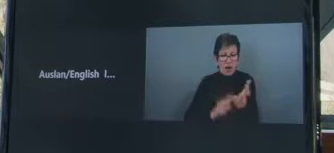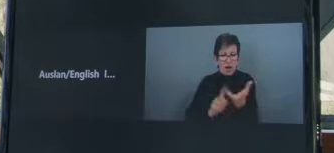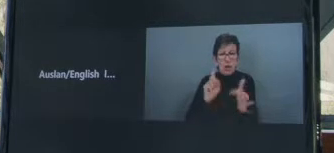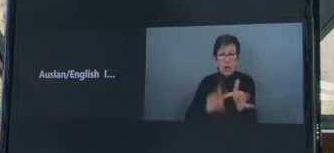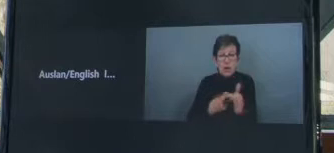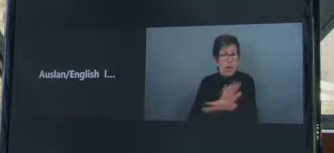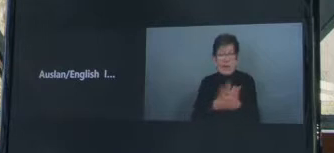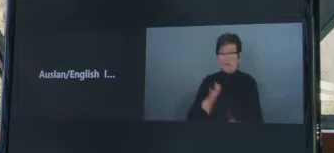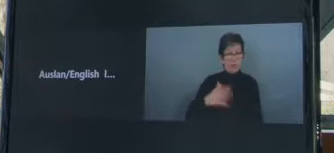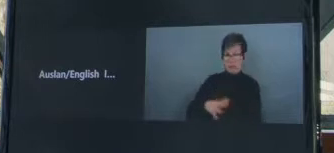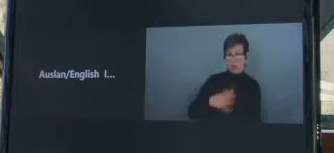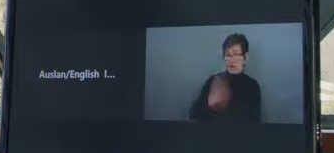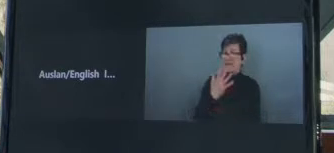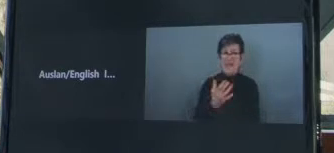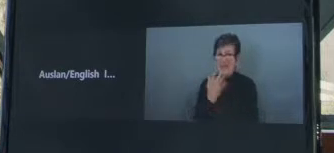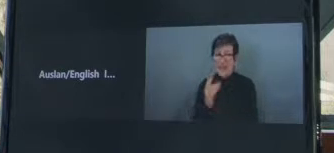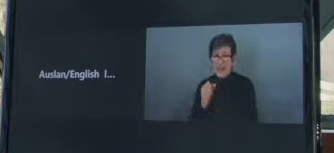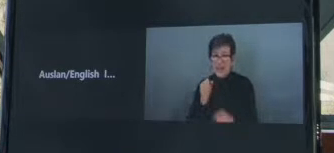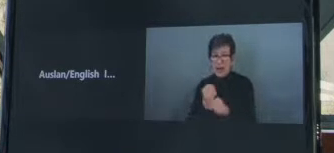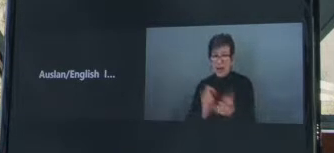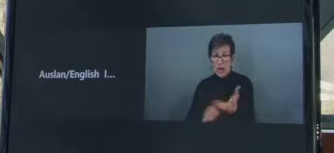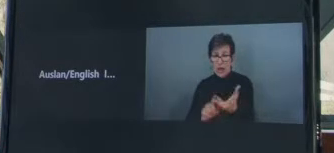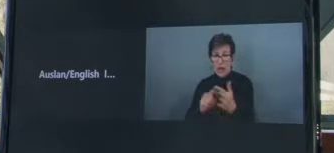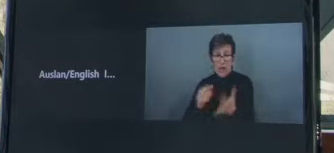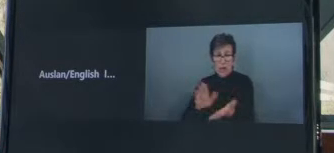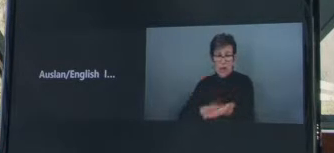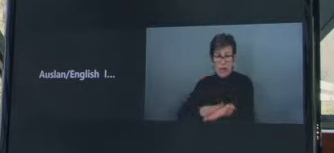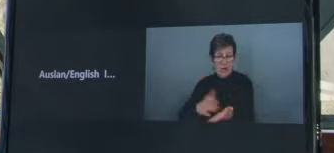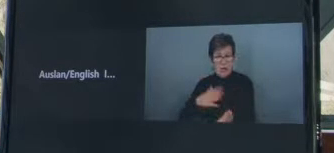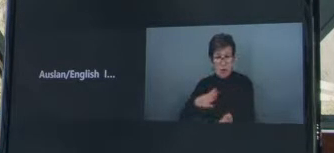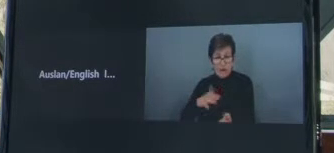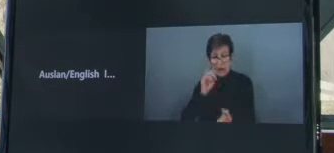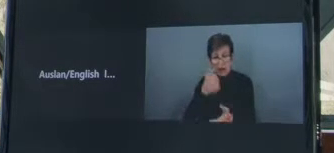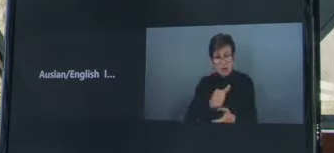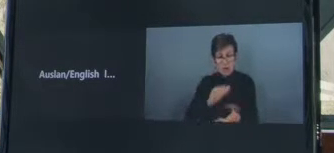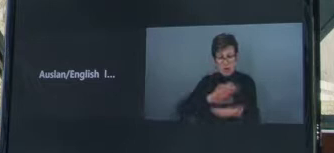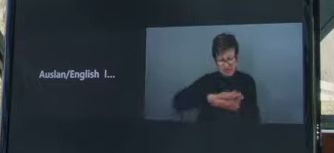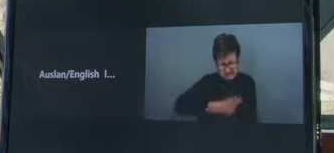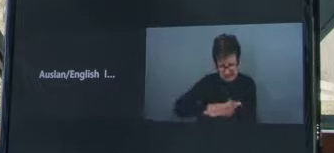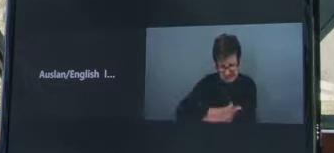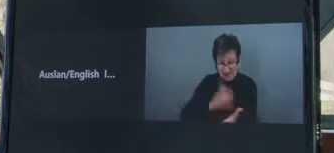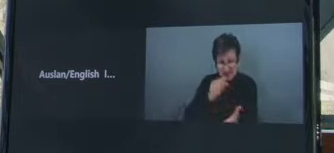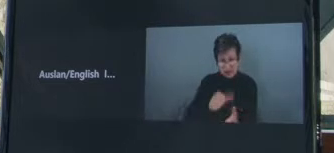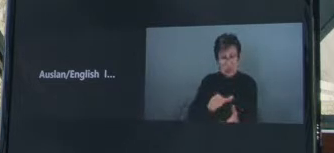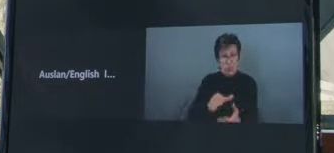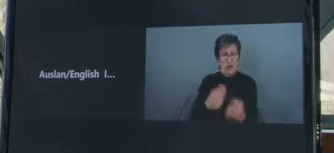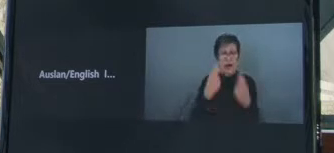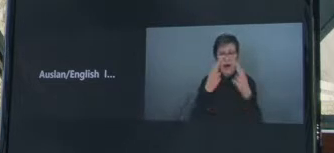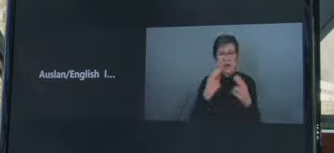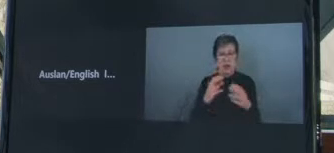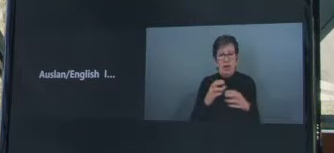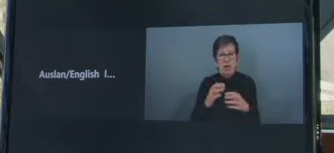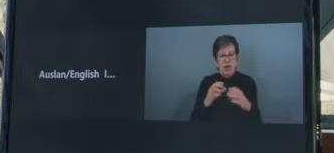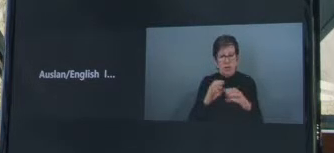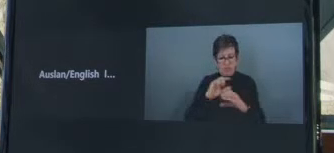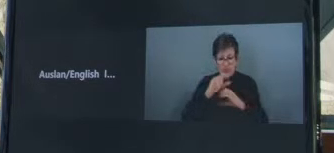glue. So working with the knowledge of these constituents in the husk, I was very interested in